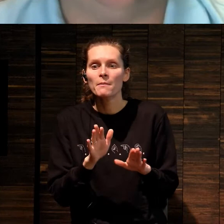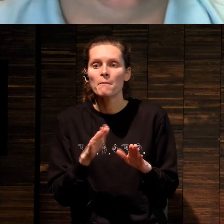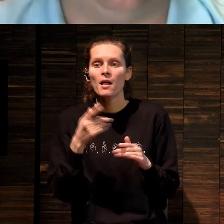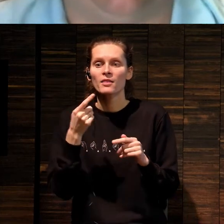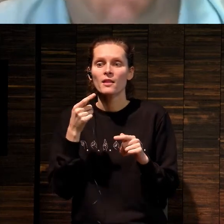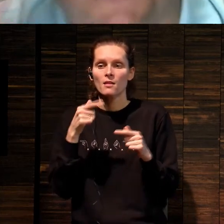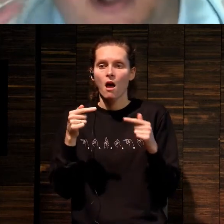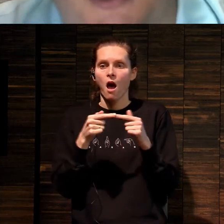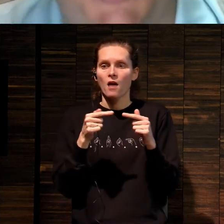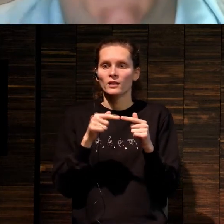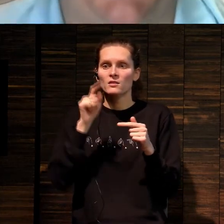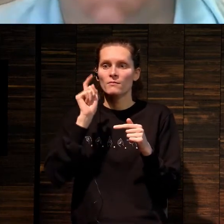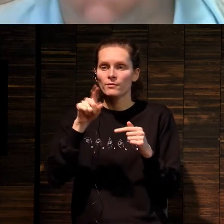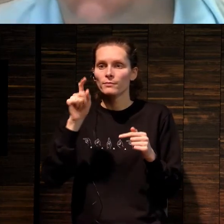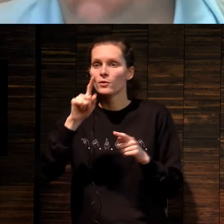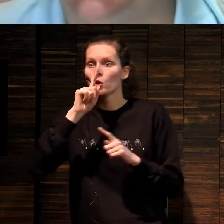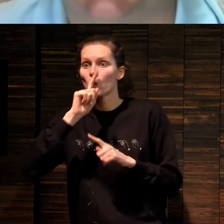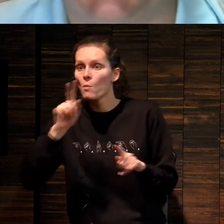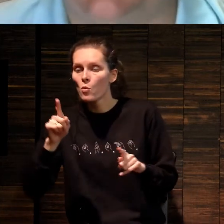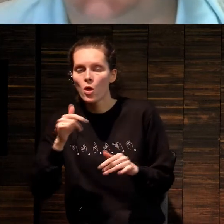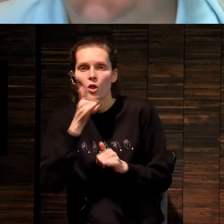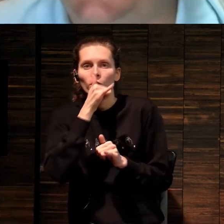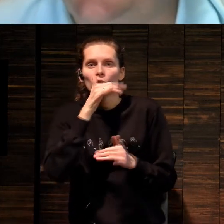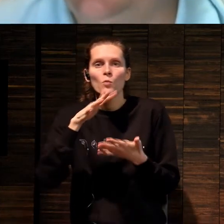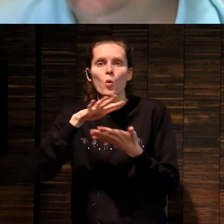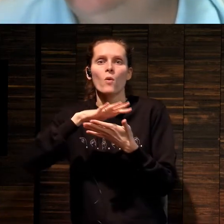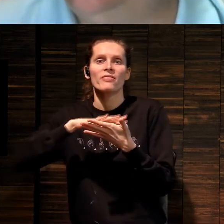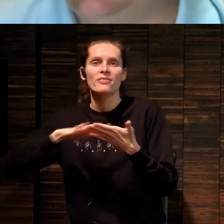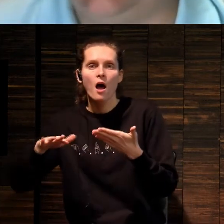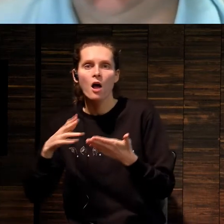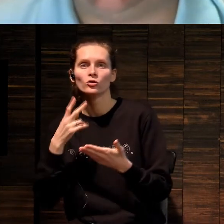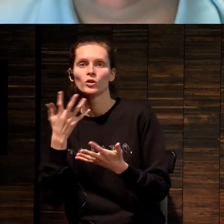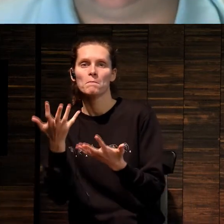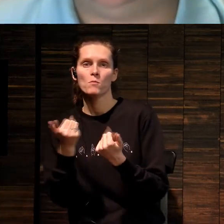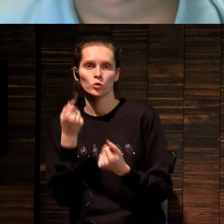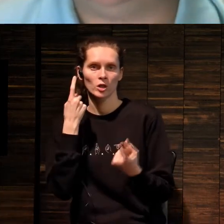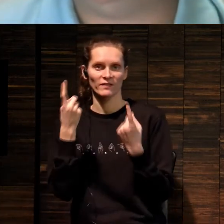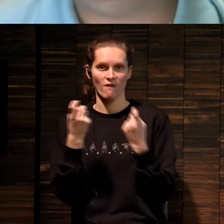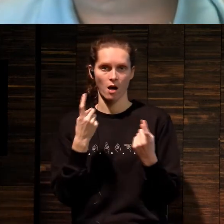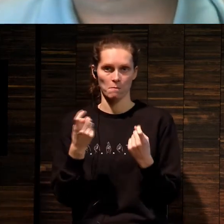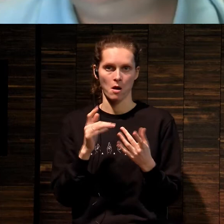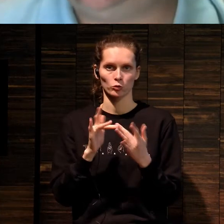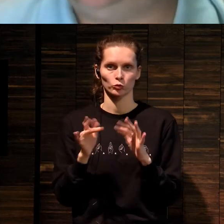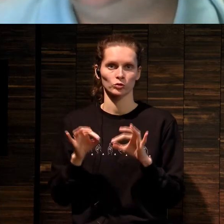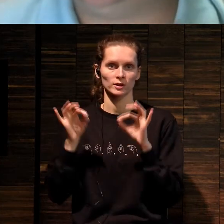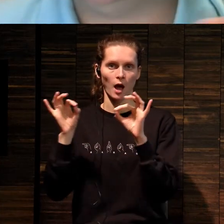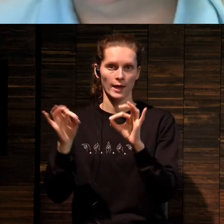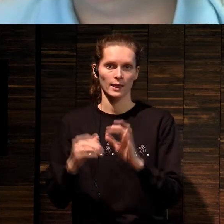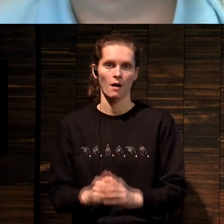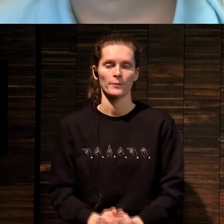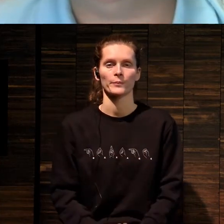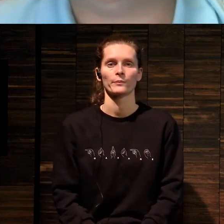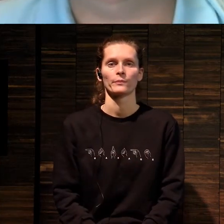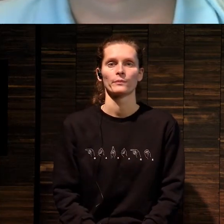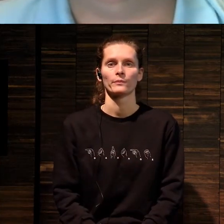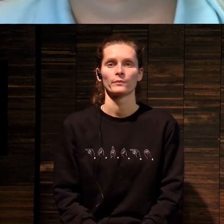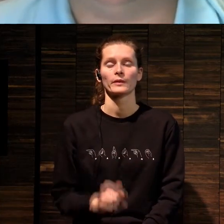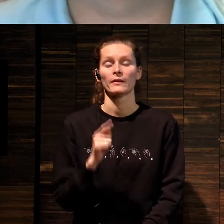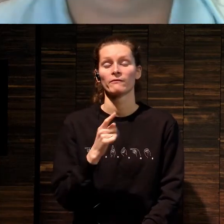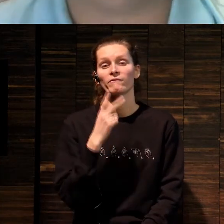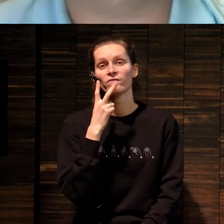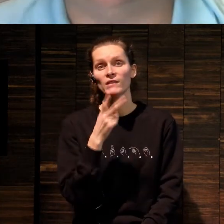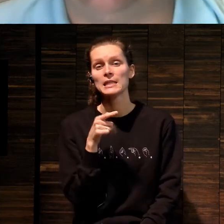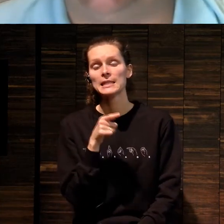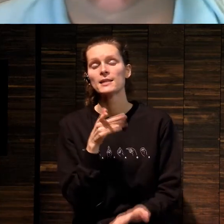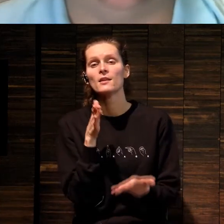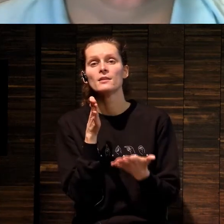both blind people and the cognitively disabled. So you'll see that there's tons and tons of elements that have